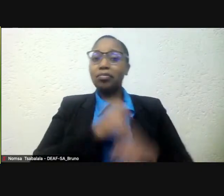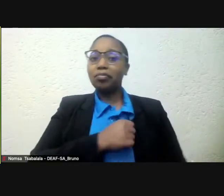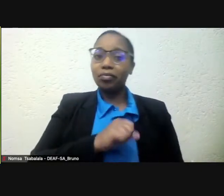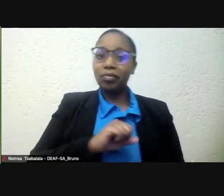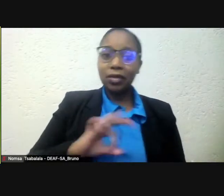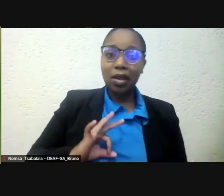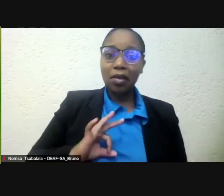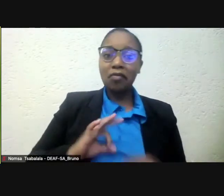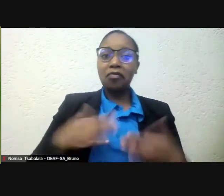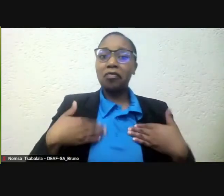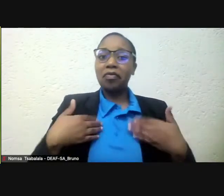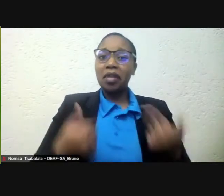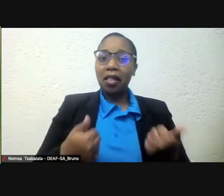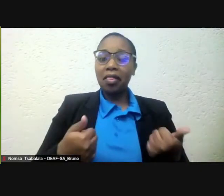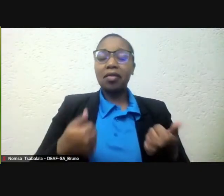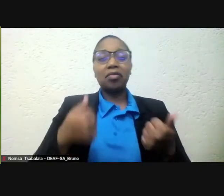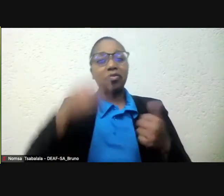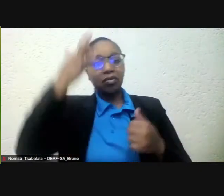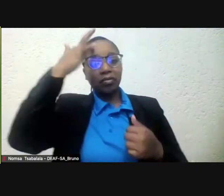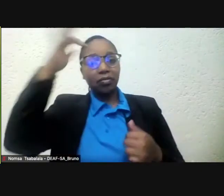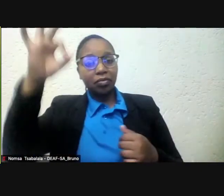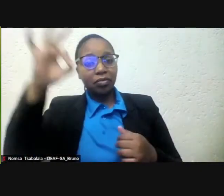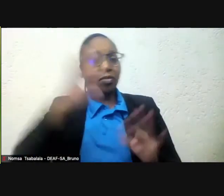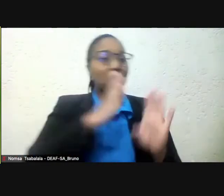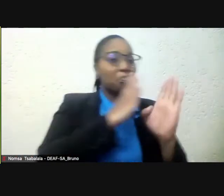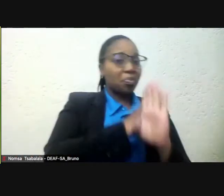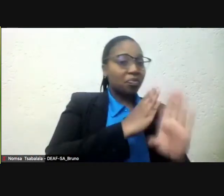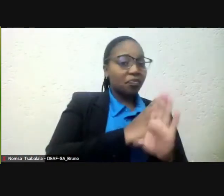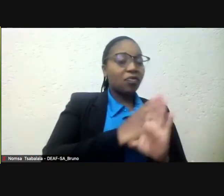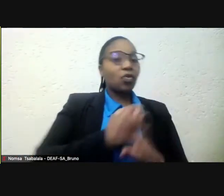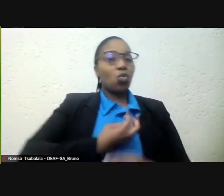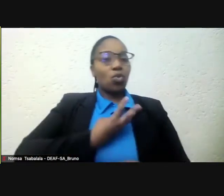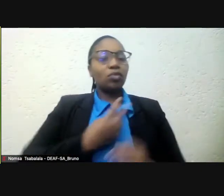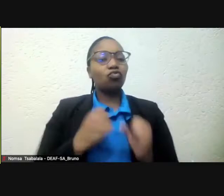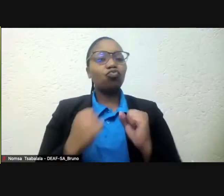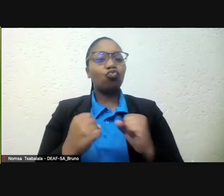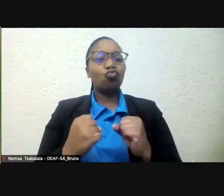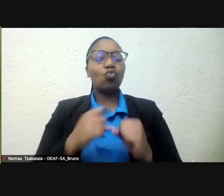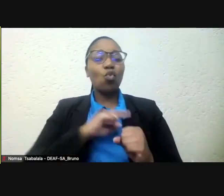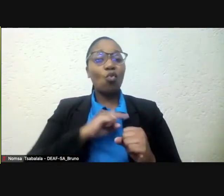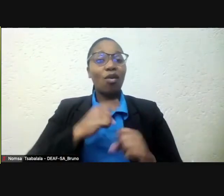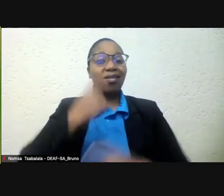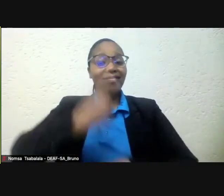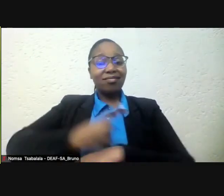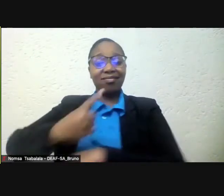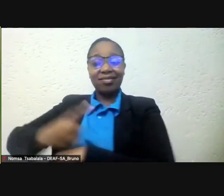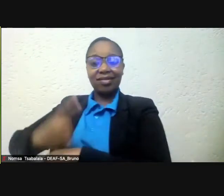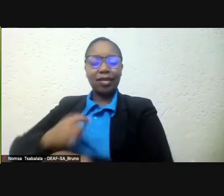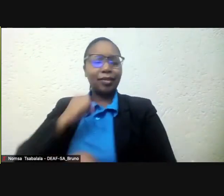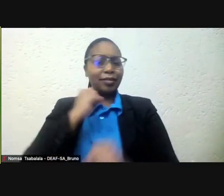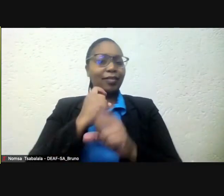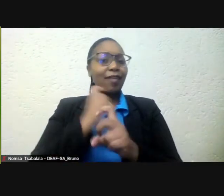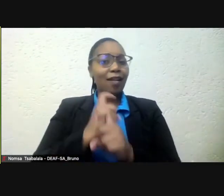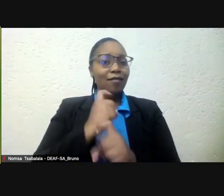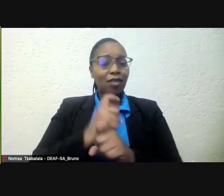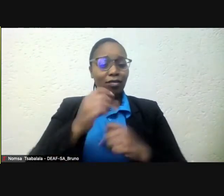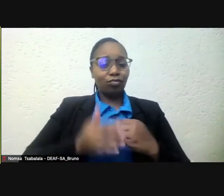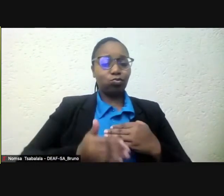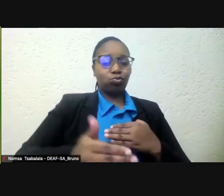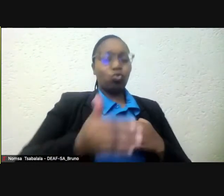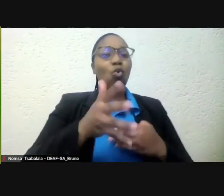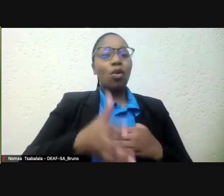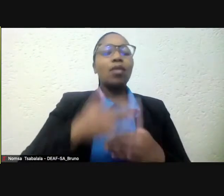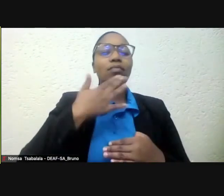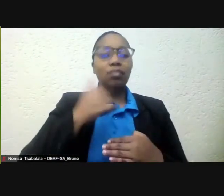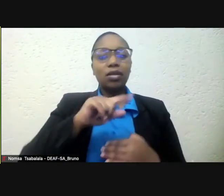and protection in the tough days laying ahead of us. And again, let us do everything to protect them by